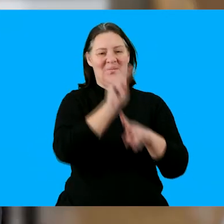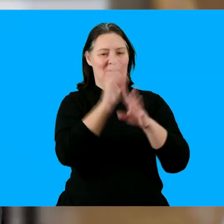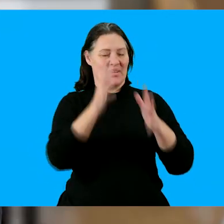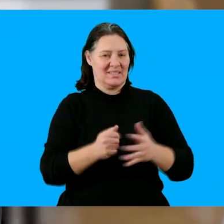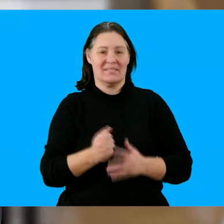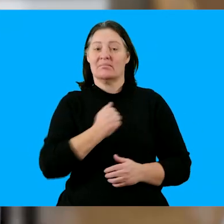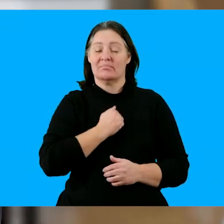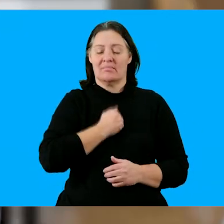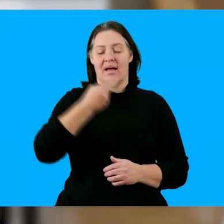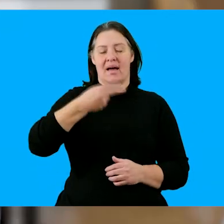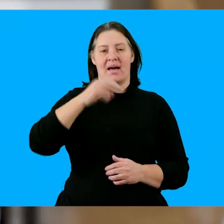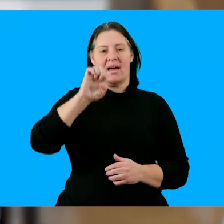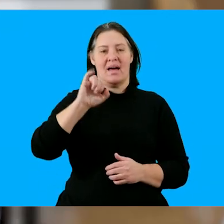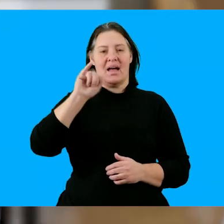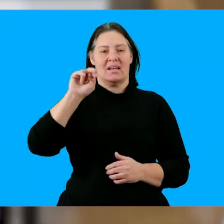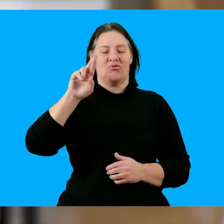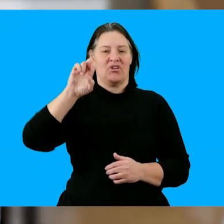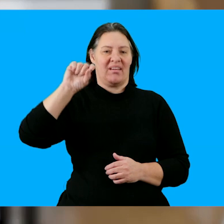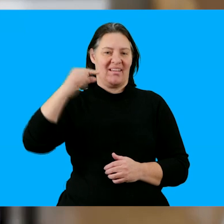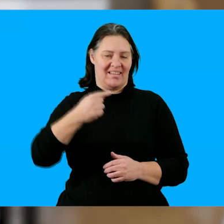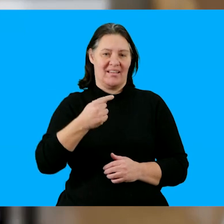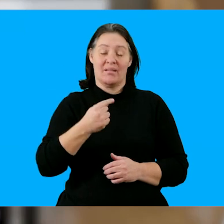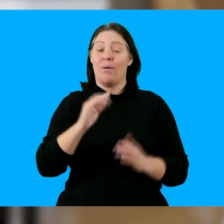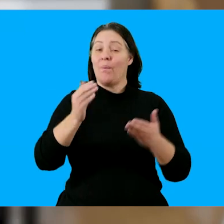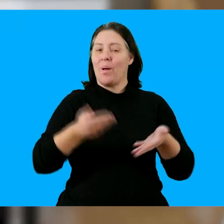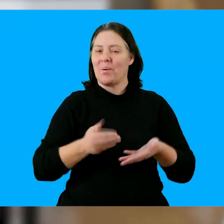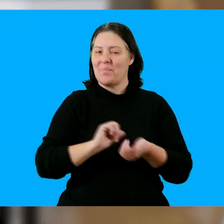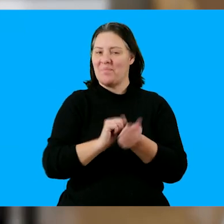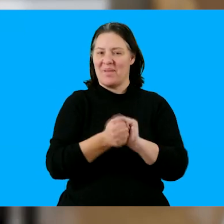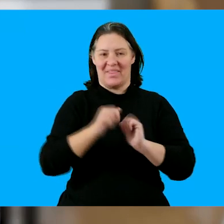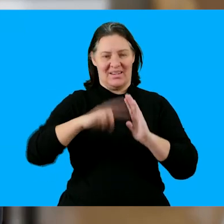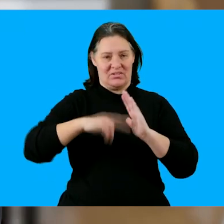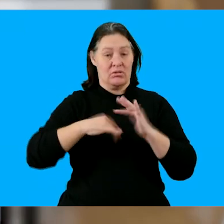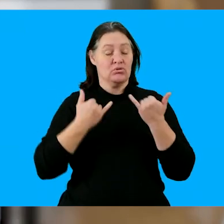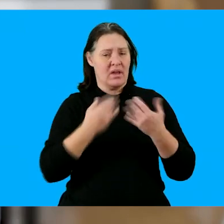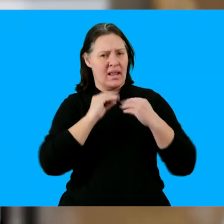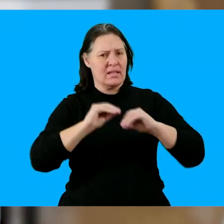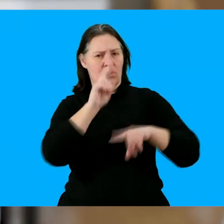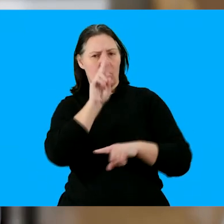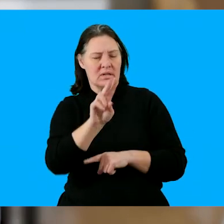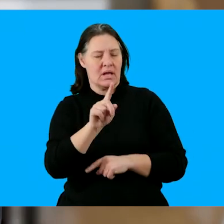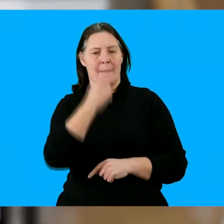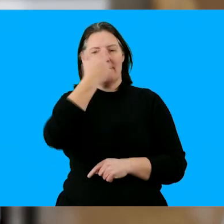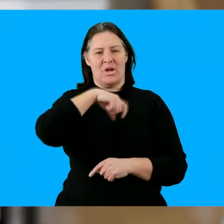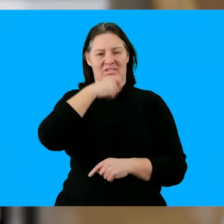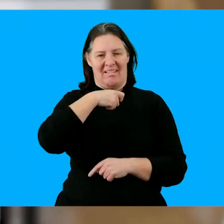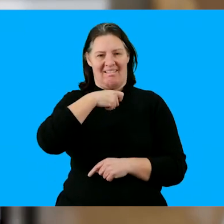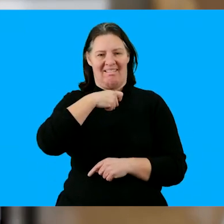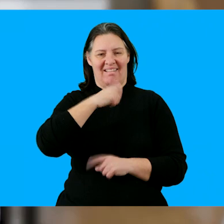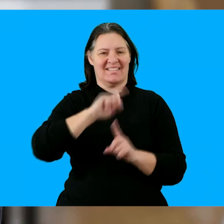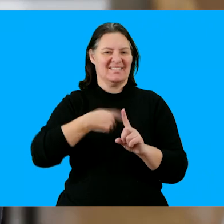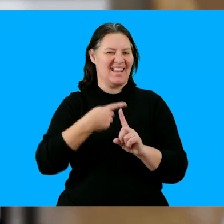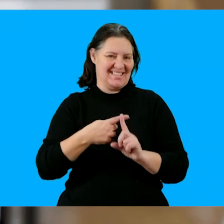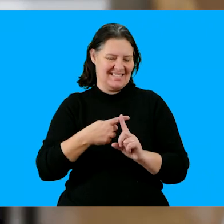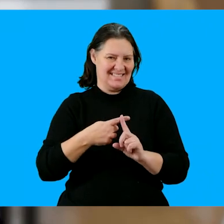Good day to all our viewers out there. My name is Heinrich Neethling and welcome to Mathematical Literacy. In today's lesson, we'll be looking at personal income